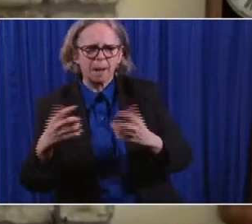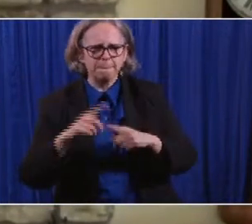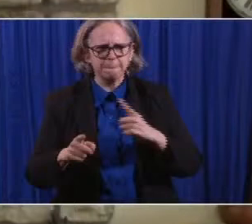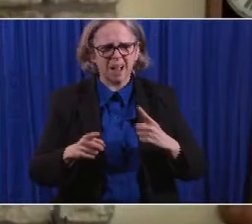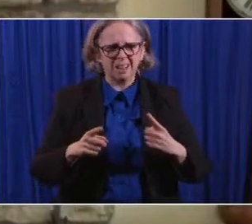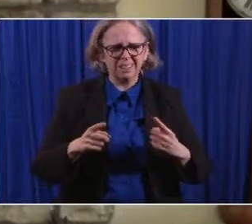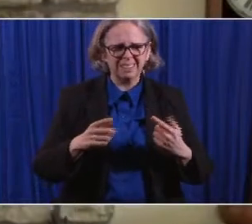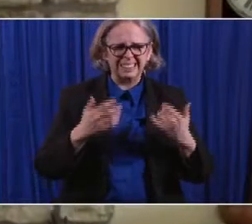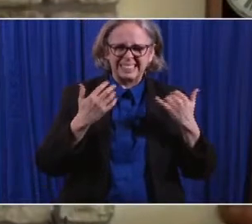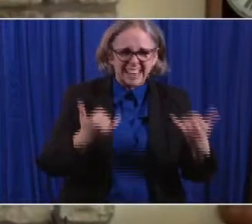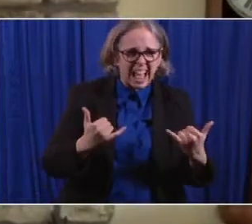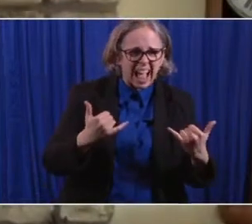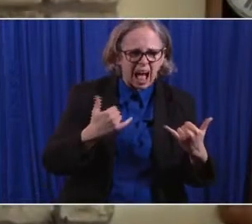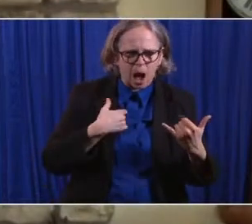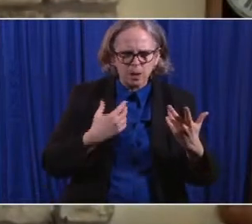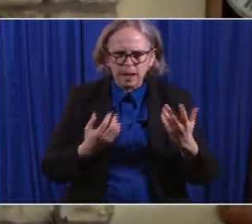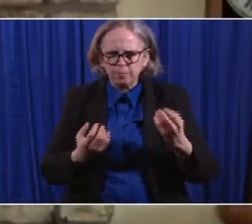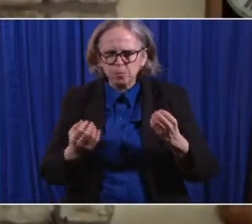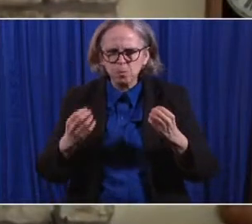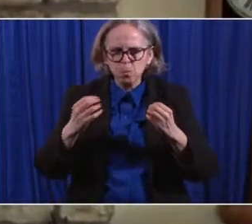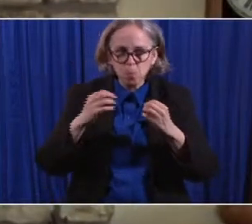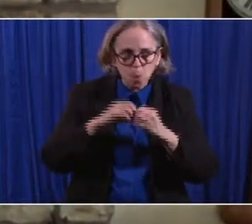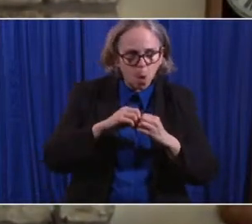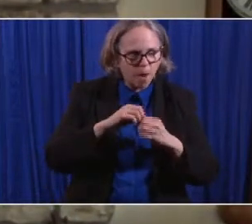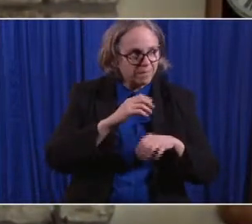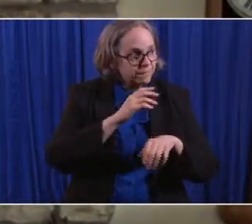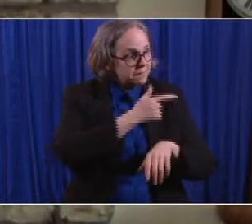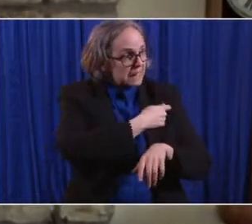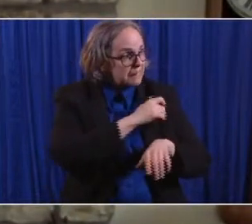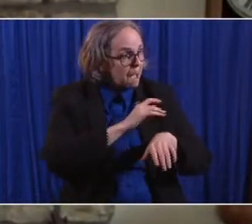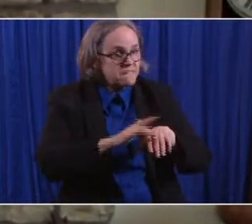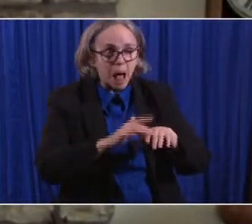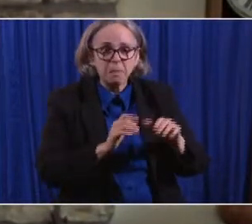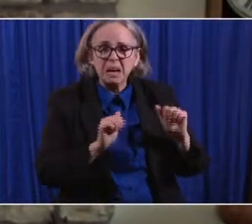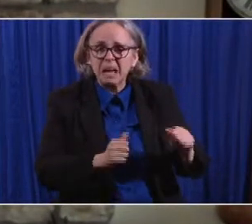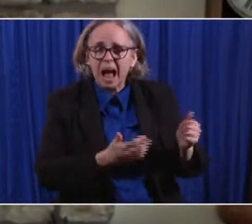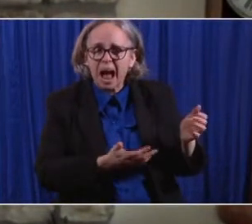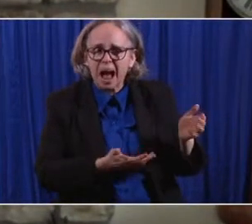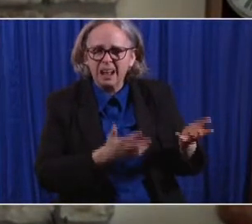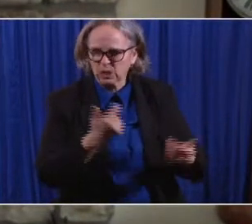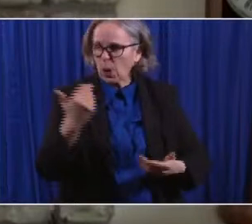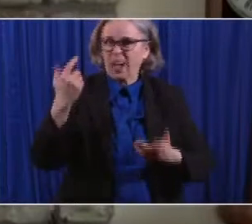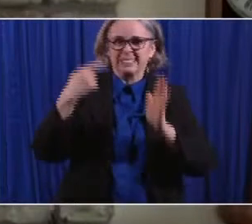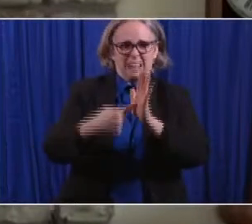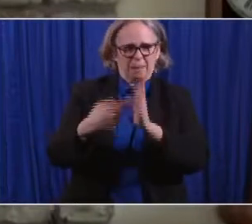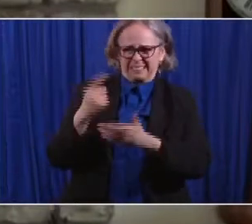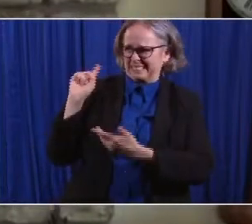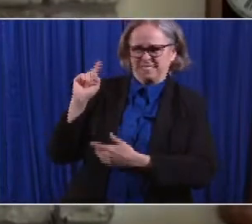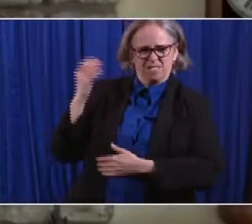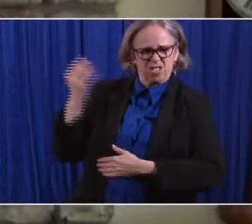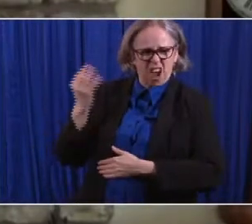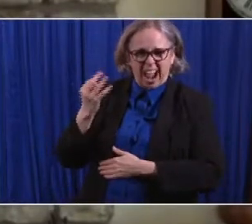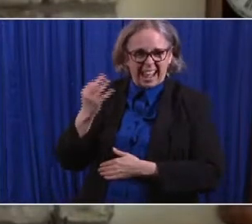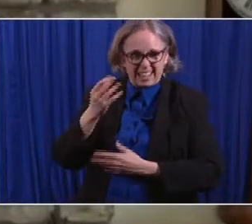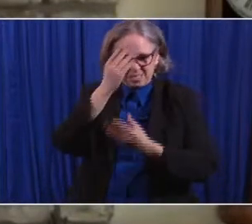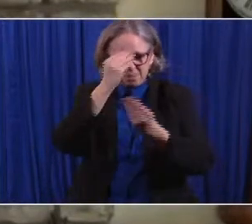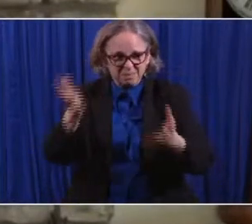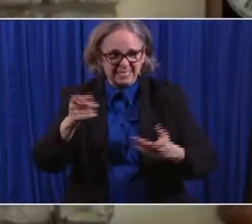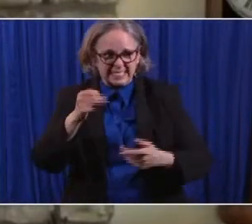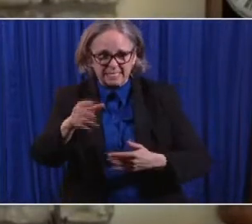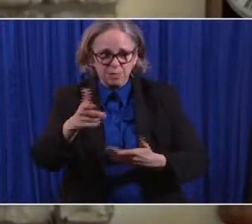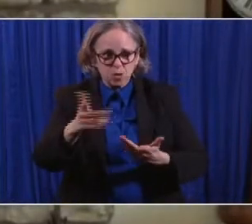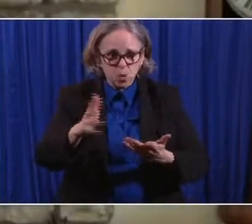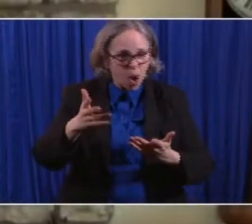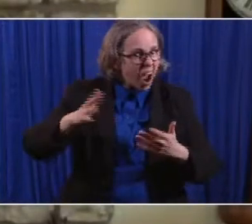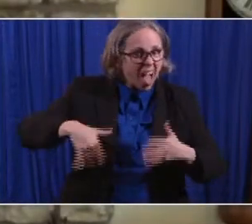this on Friday, and I said, now's the time. If you've not been able to get a vaccine, now's the time. If you qualify, you should be able to get